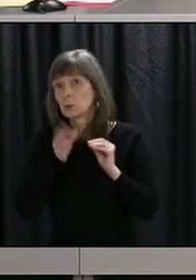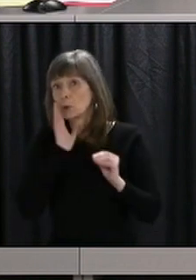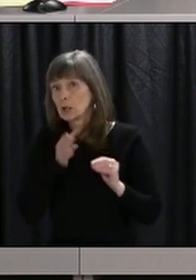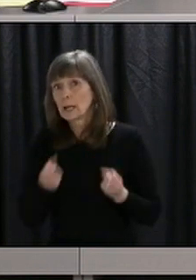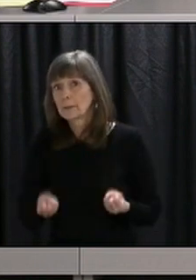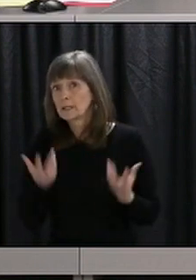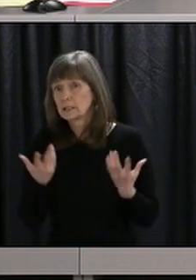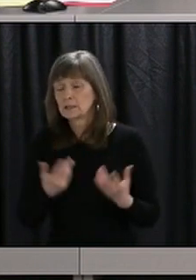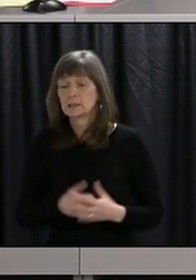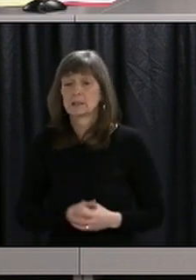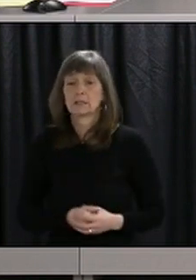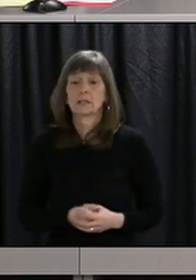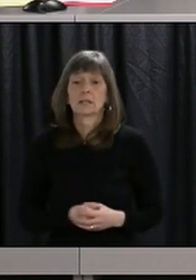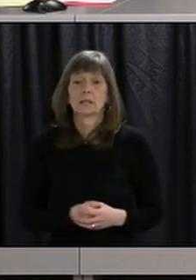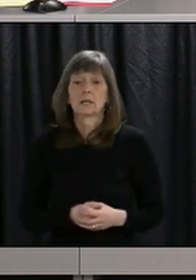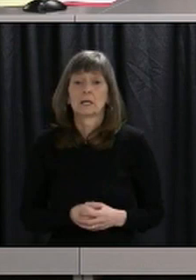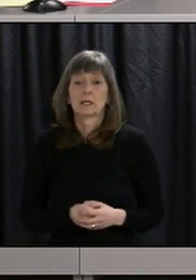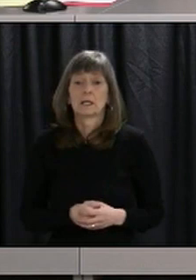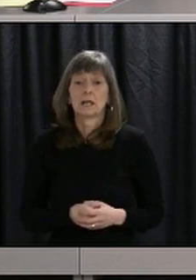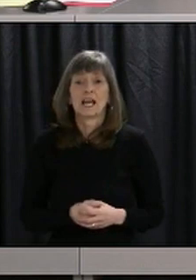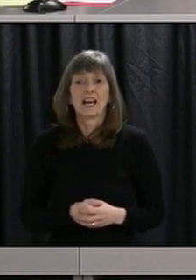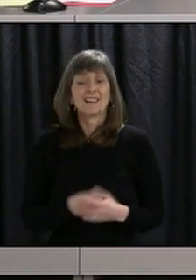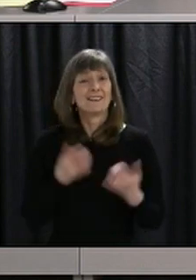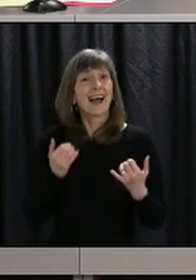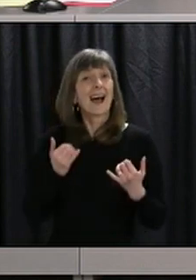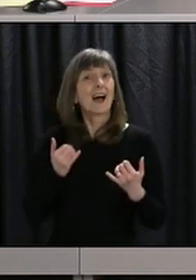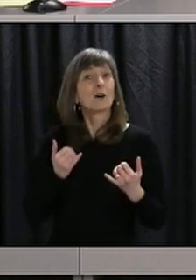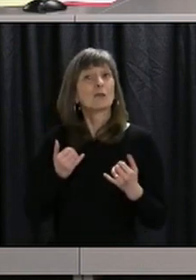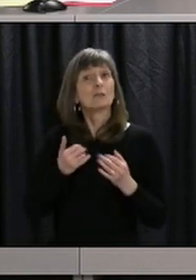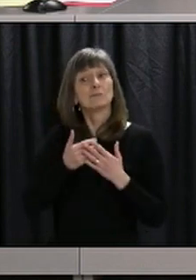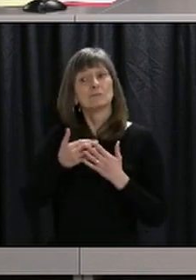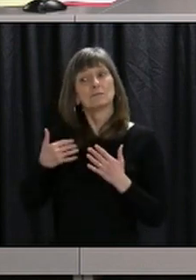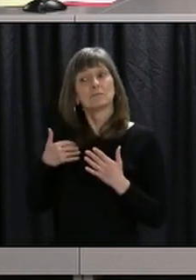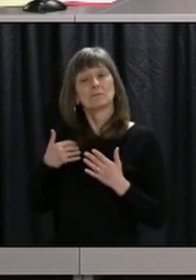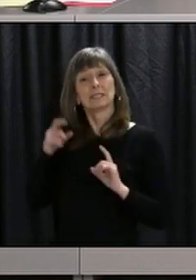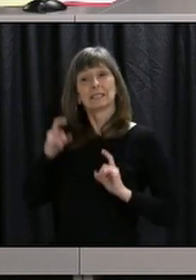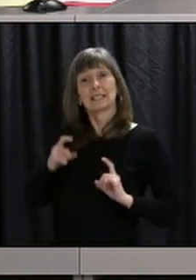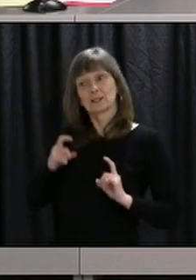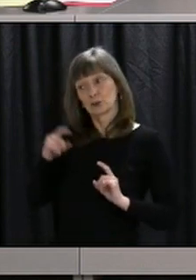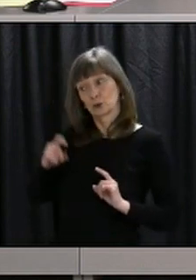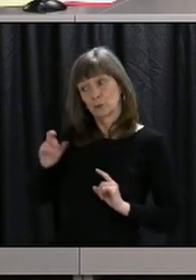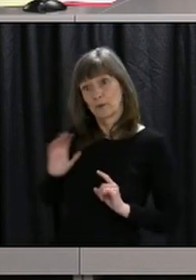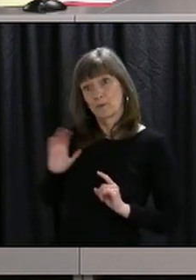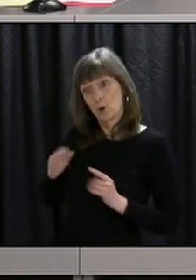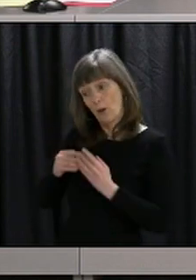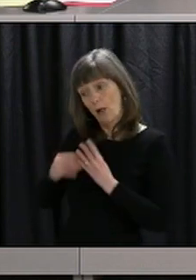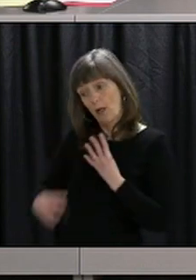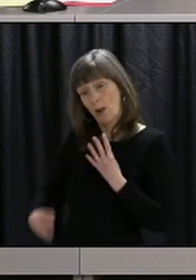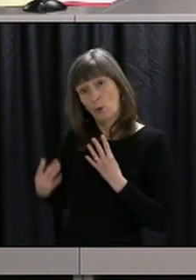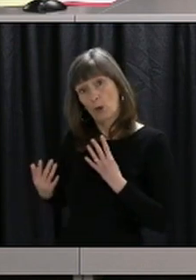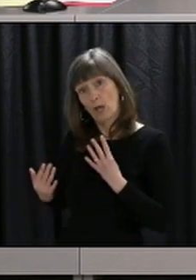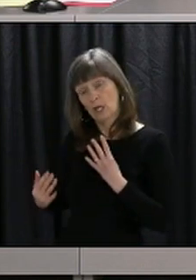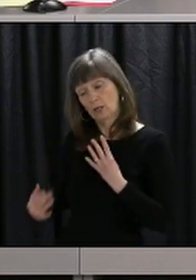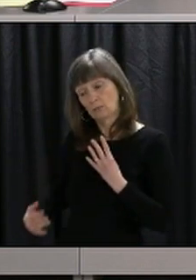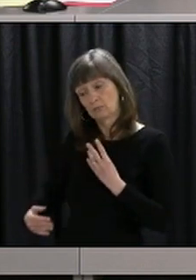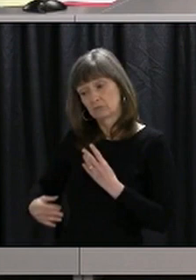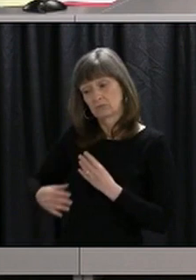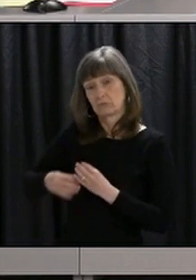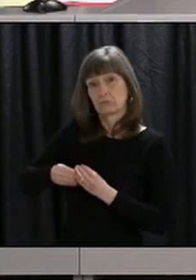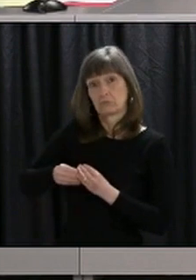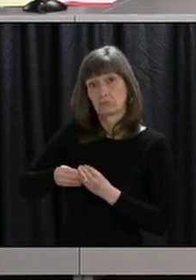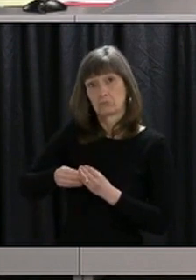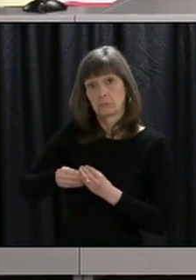wondering also, was there a backlog of people who would have been tested, but weren't eligible to because of the